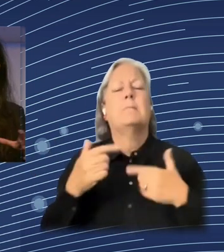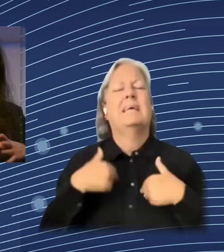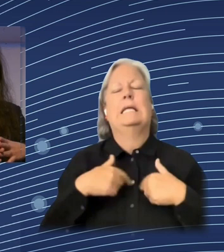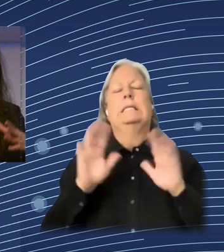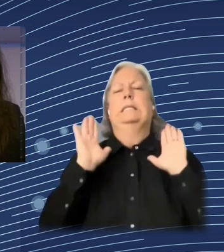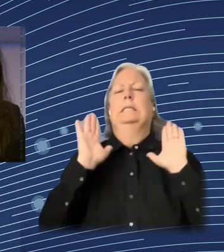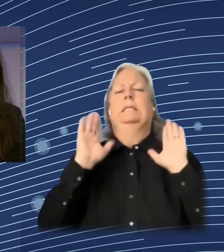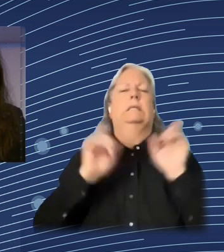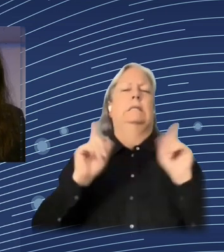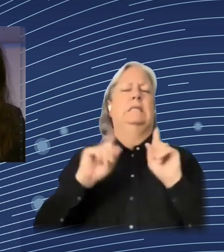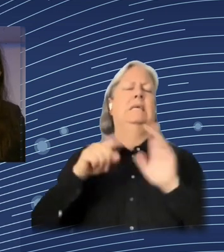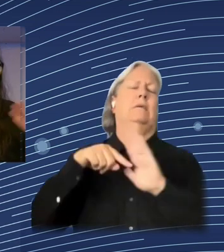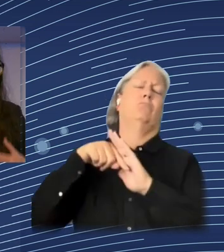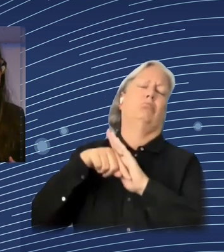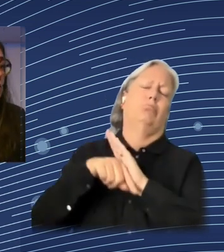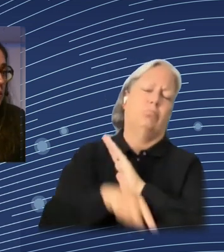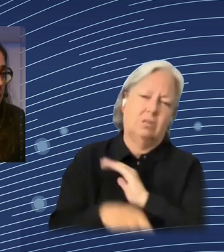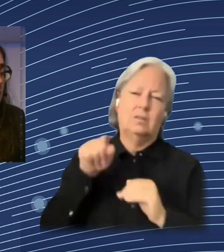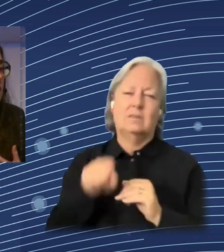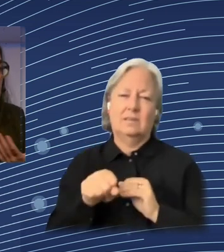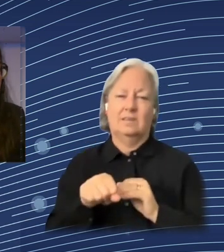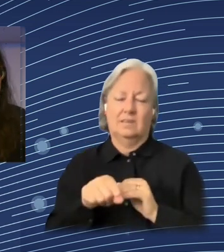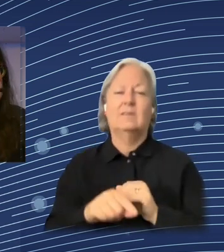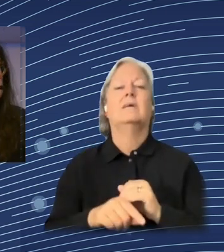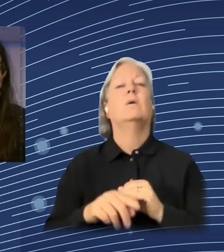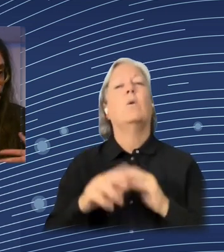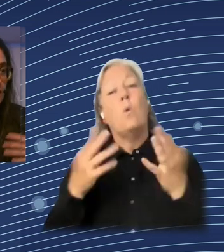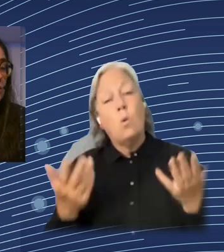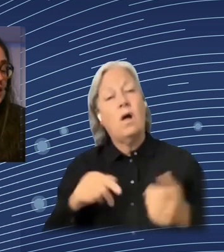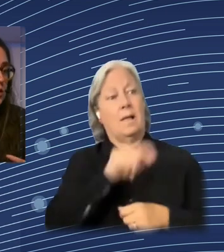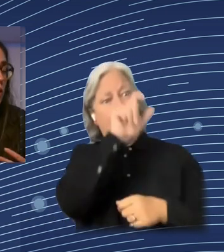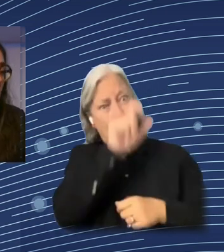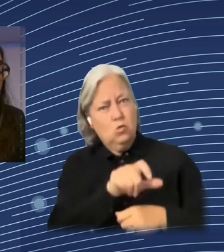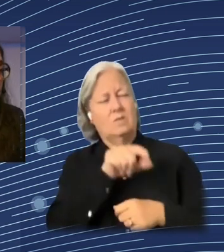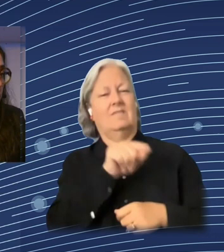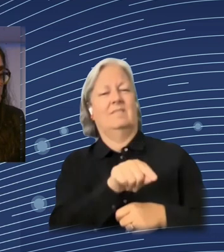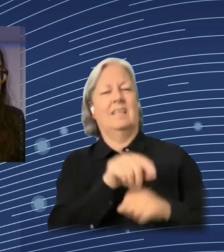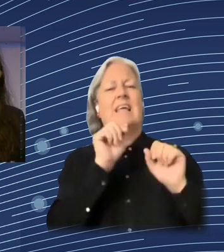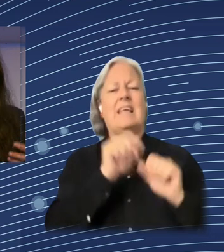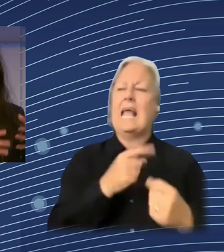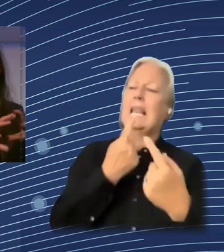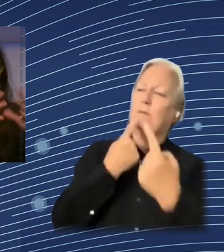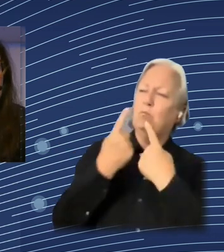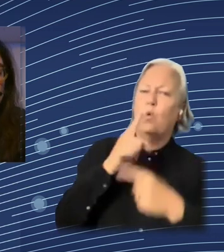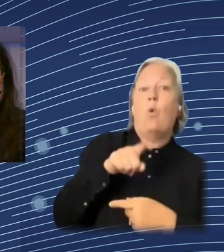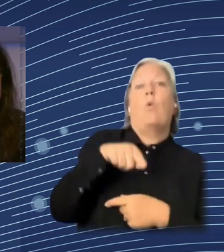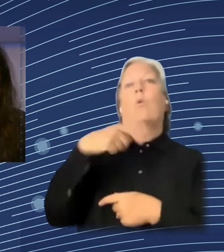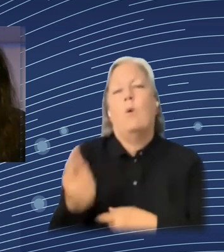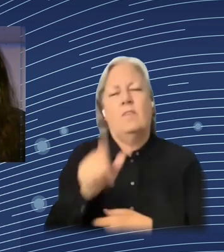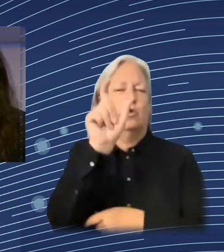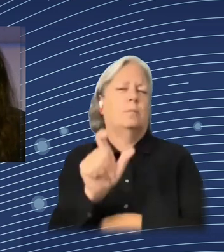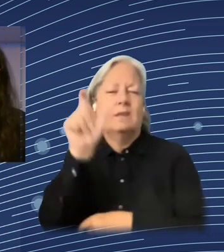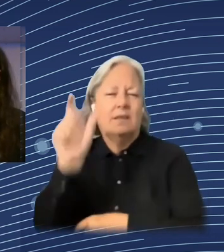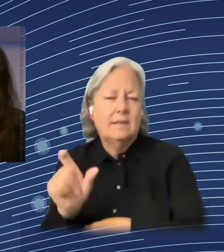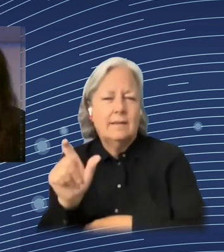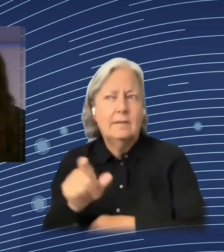in terms of understanding the context, it has to be a human being who can just like have the conversation with the other humans and understand how exactly